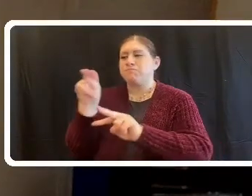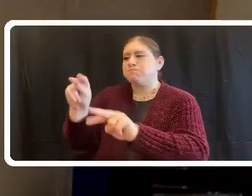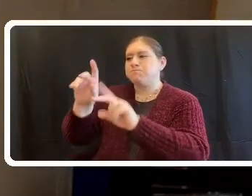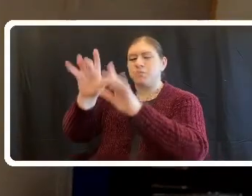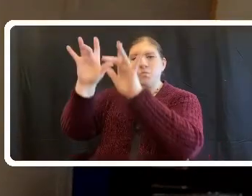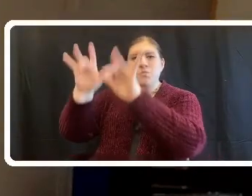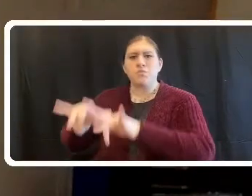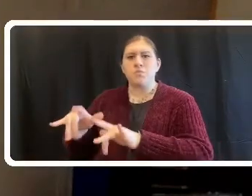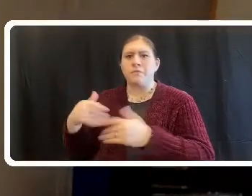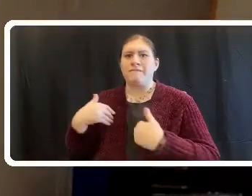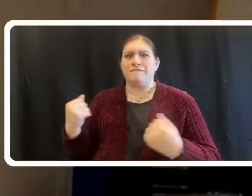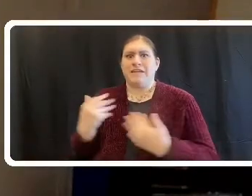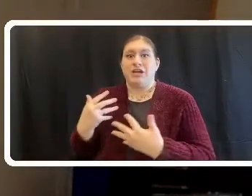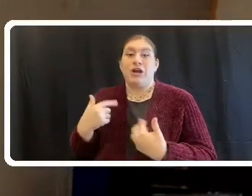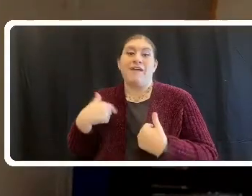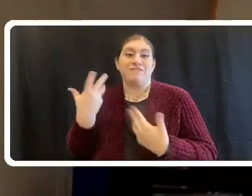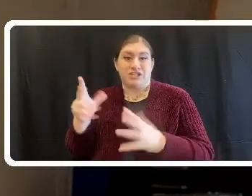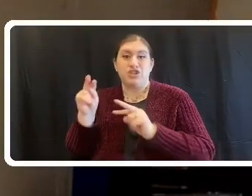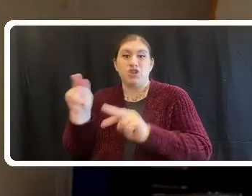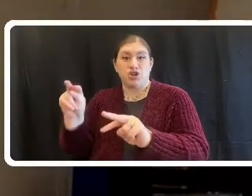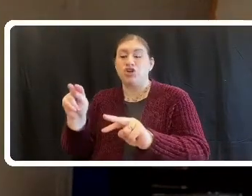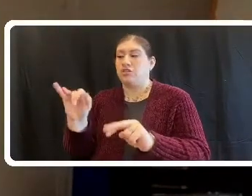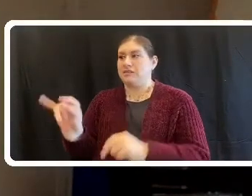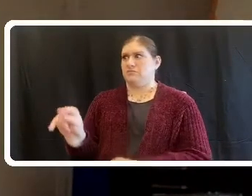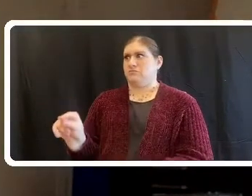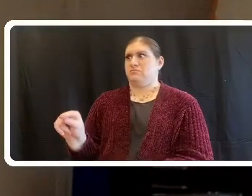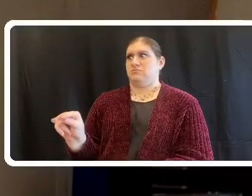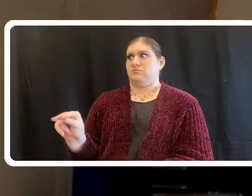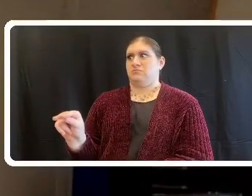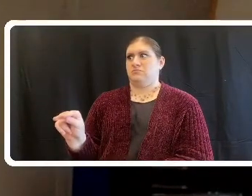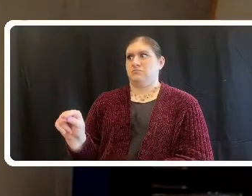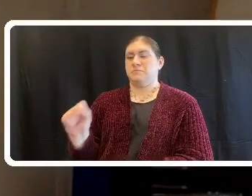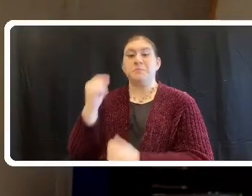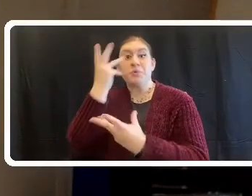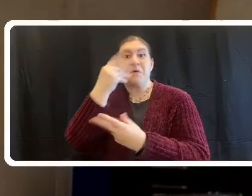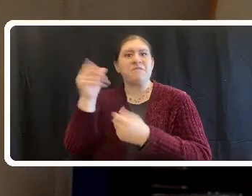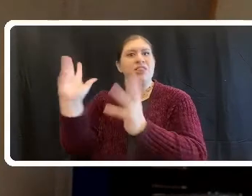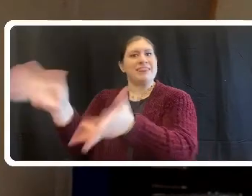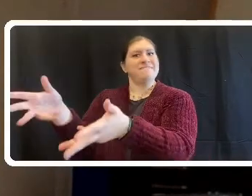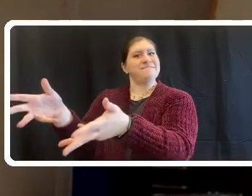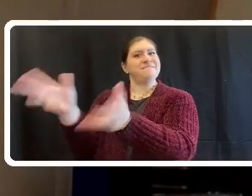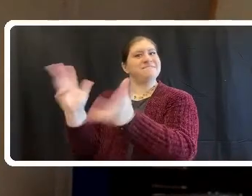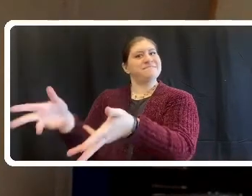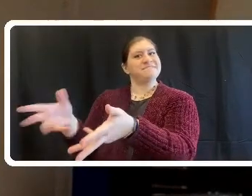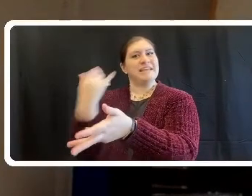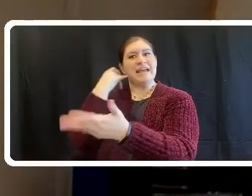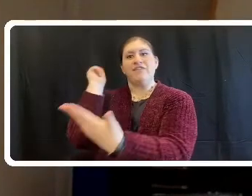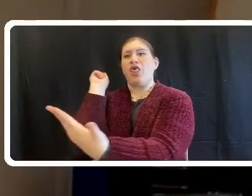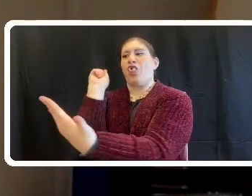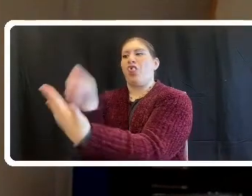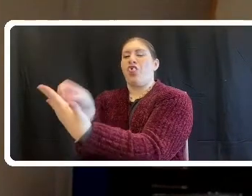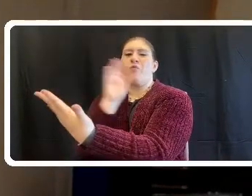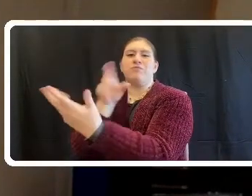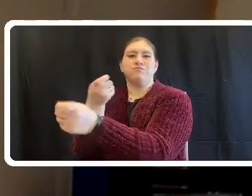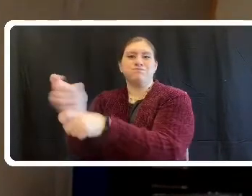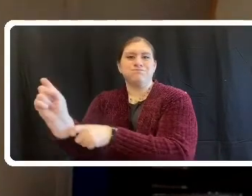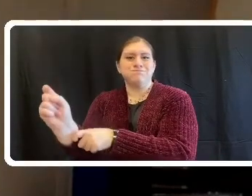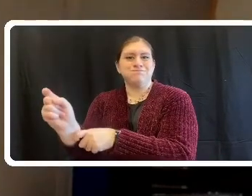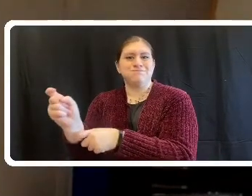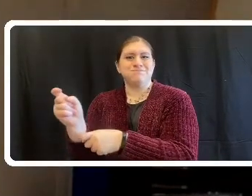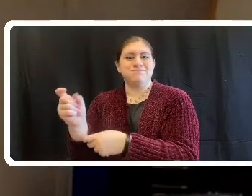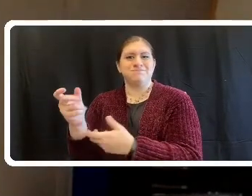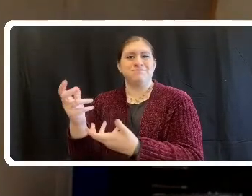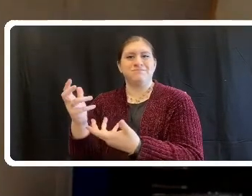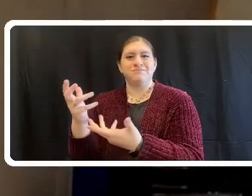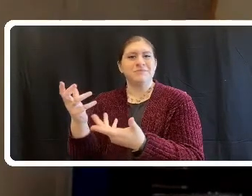have fear? I mean, I've looked at a blank canvas before and thought, it's so beautiful, just blank. If I put one dot on it, I'm going to, mess it